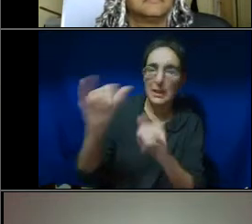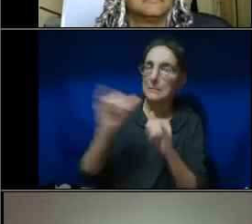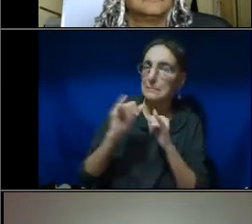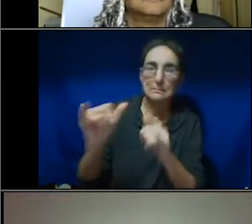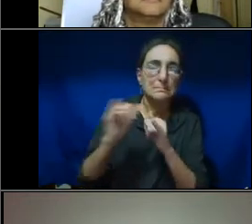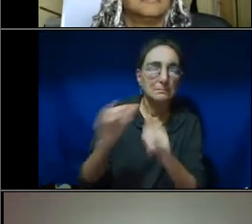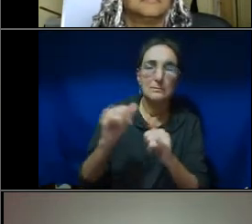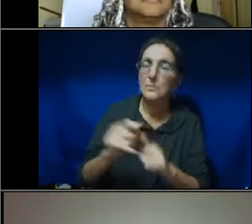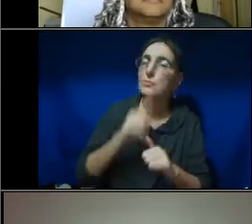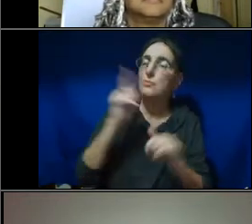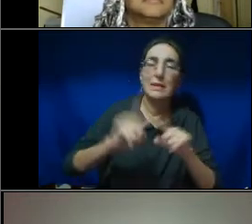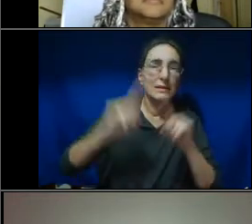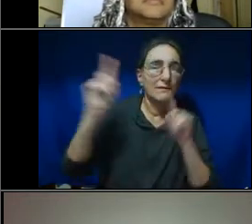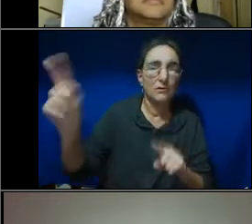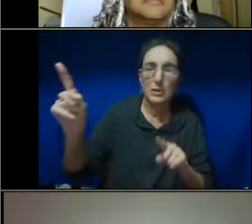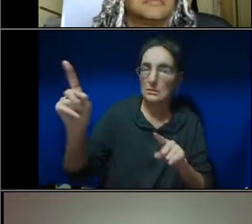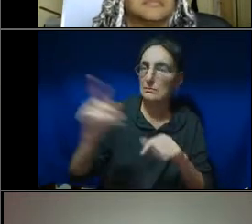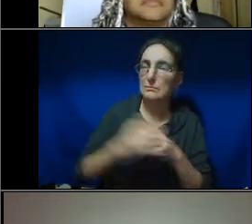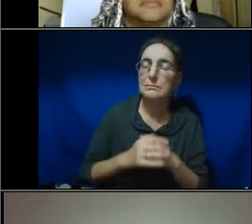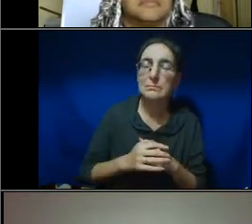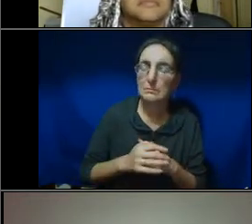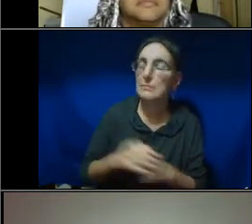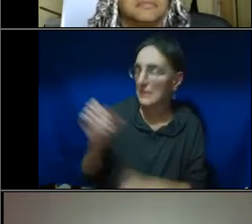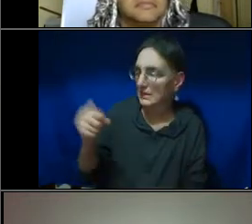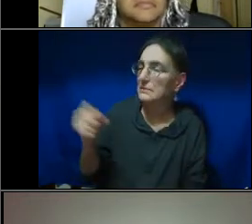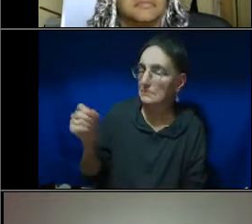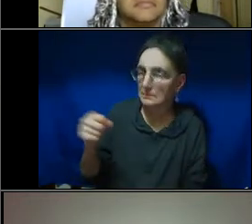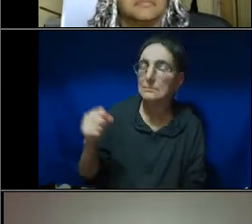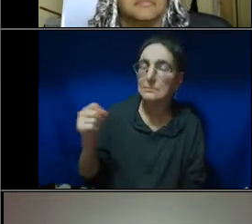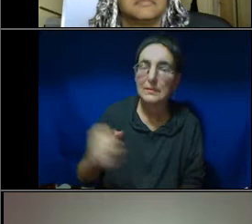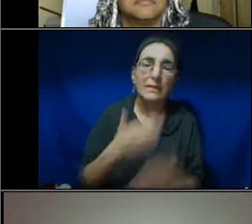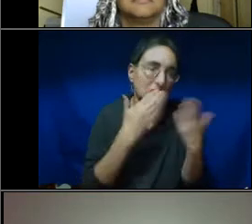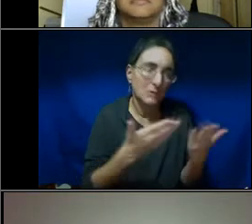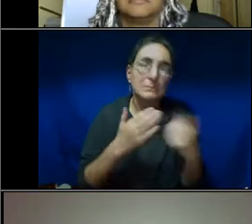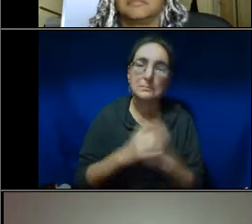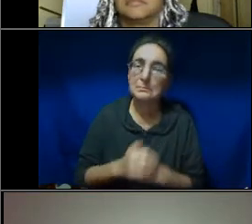Very distinct. Absolutely. Thank you.